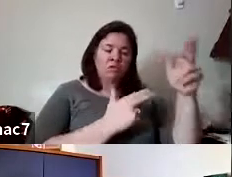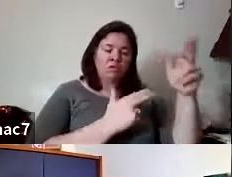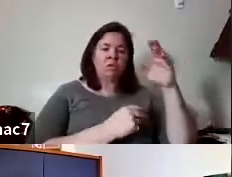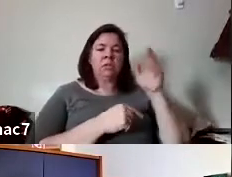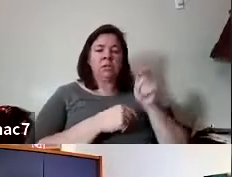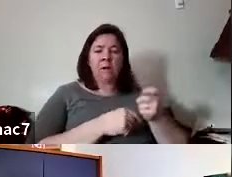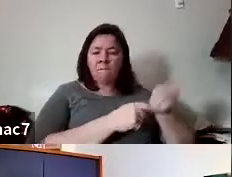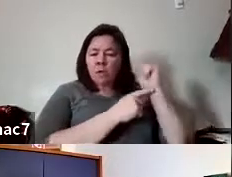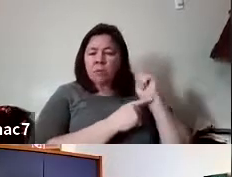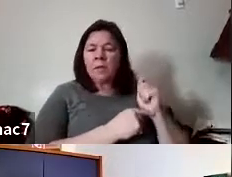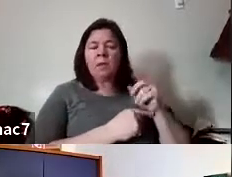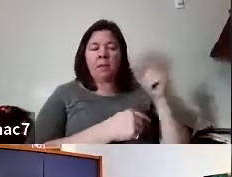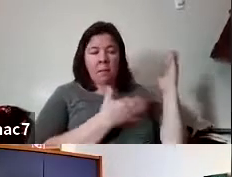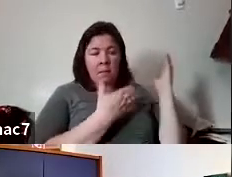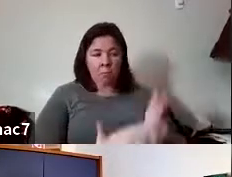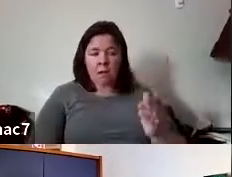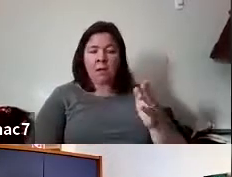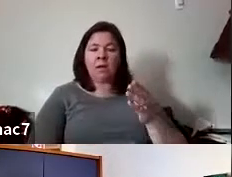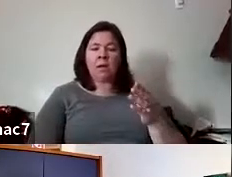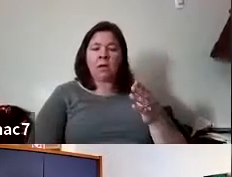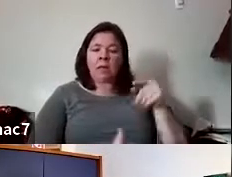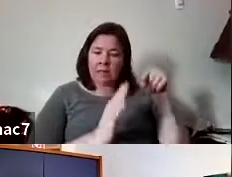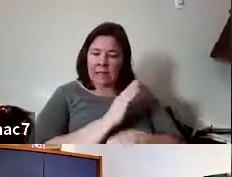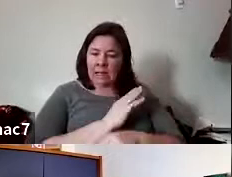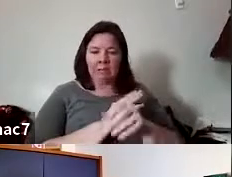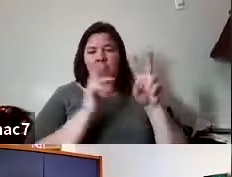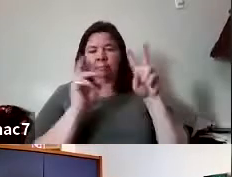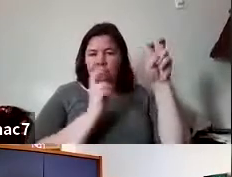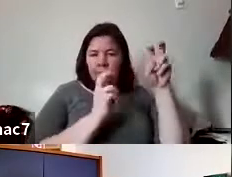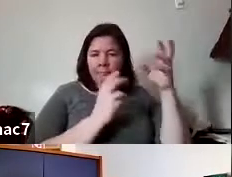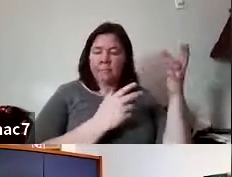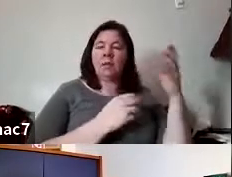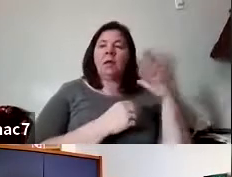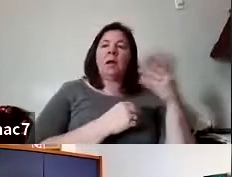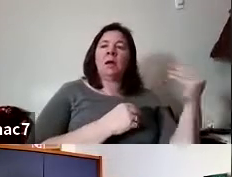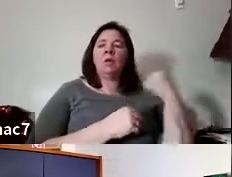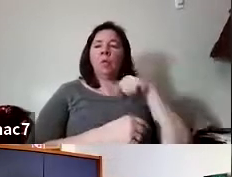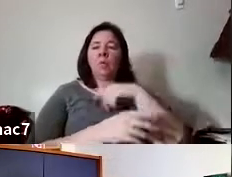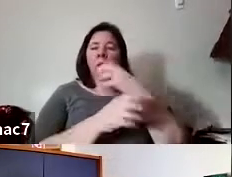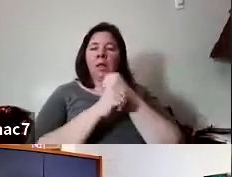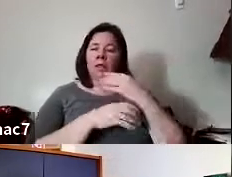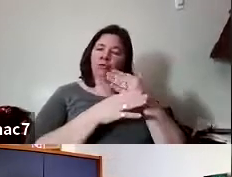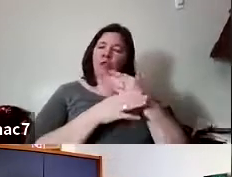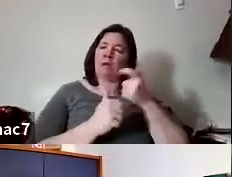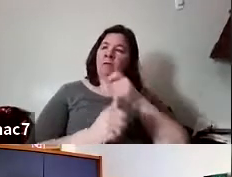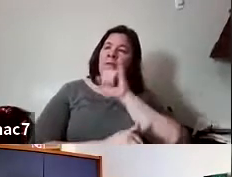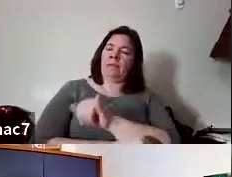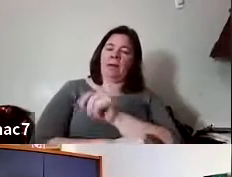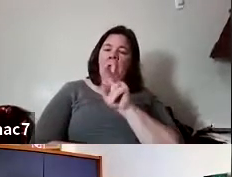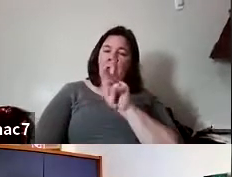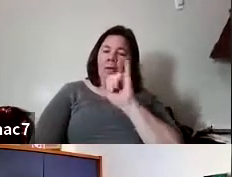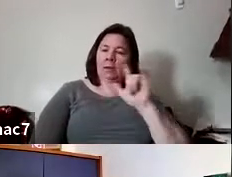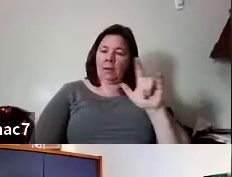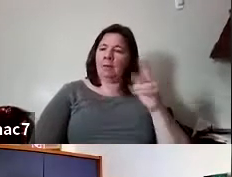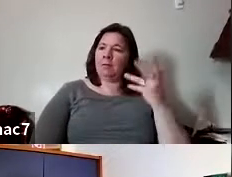specialist trade and they bring in the kill, and we get to share from it. So it's already worked